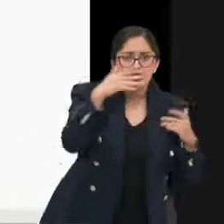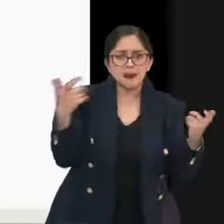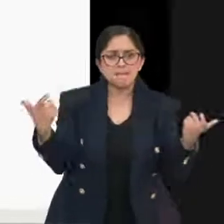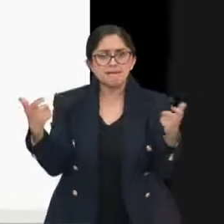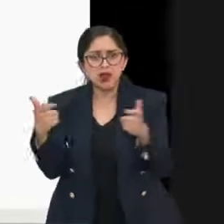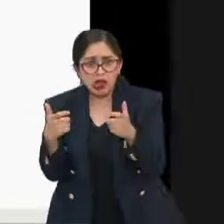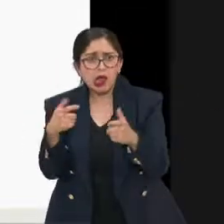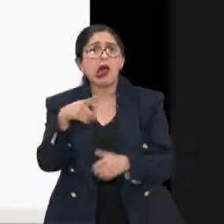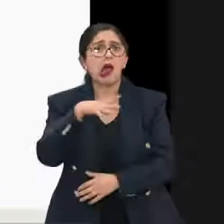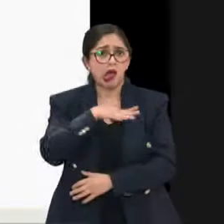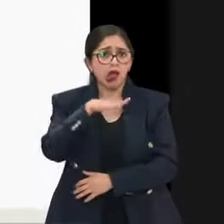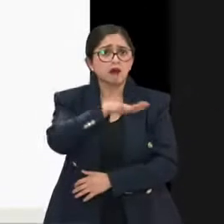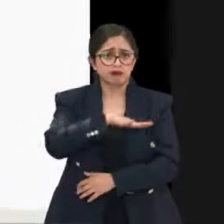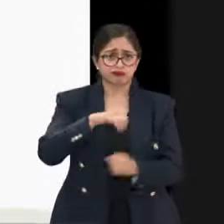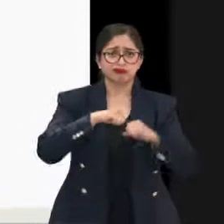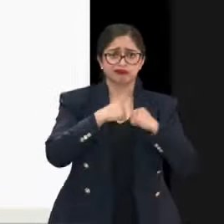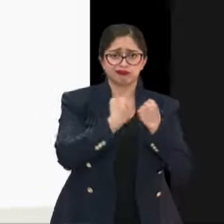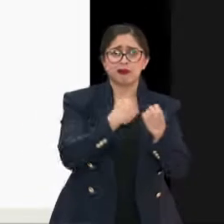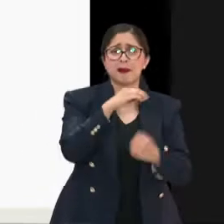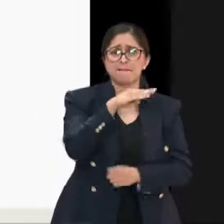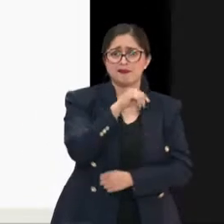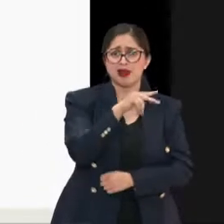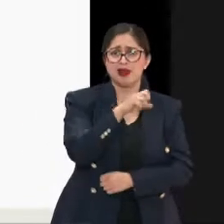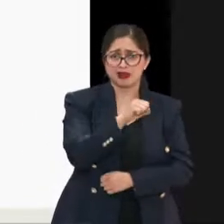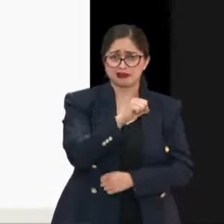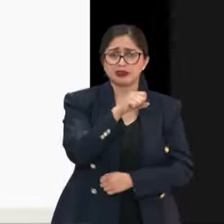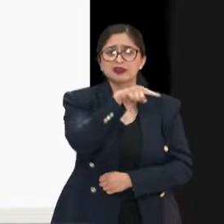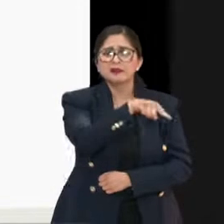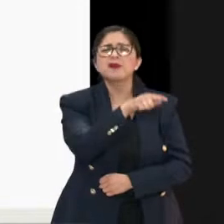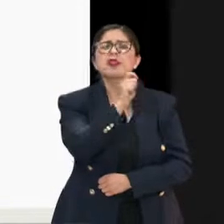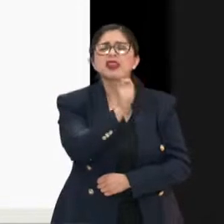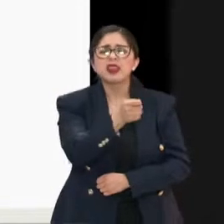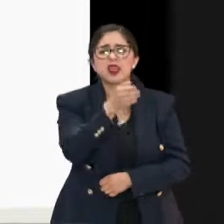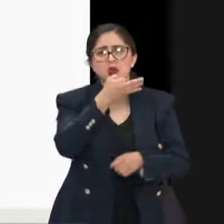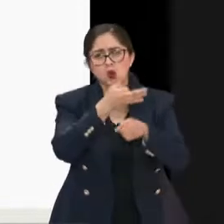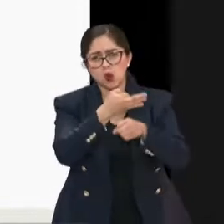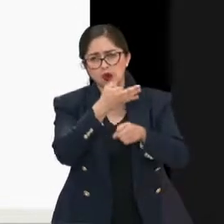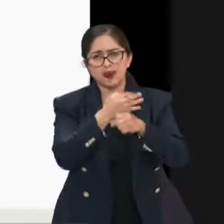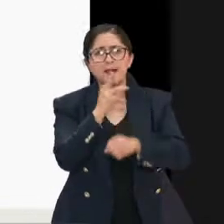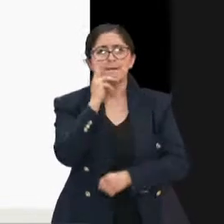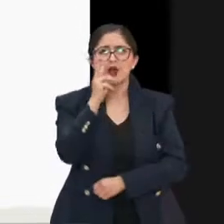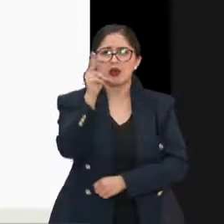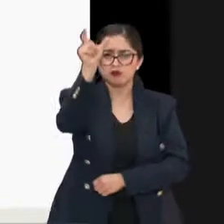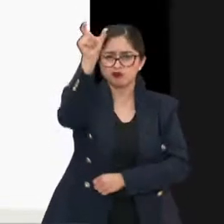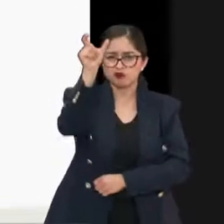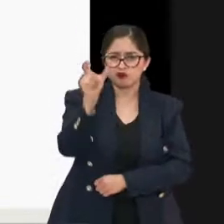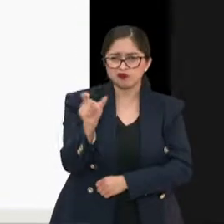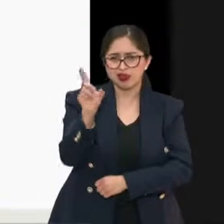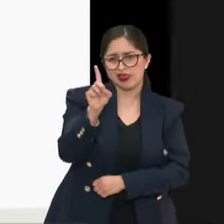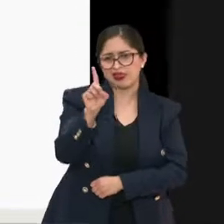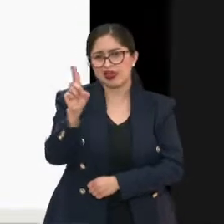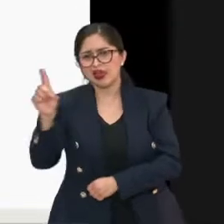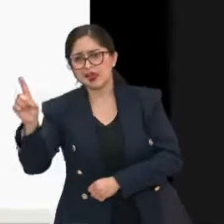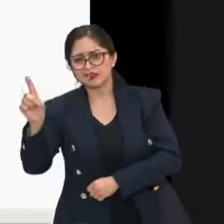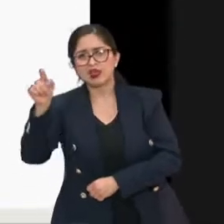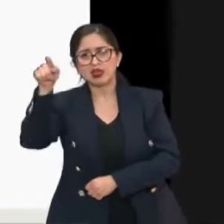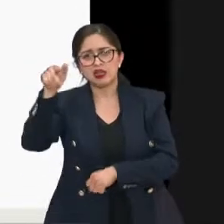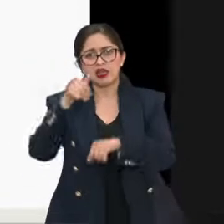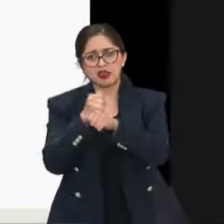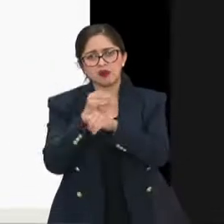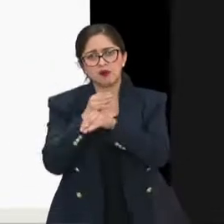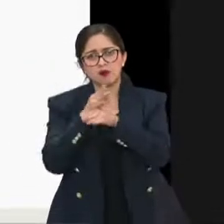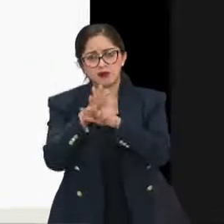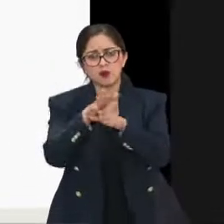where we have the most population of Quechuas and Aymaras, and you have seen in the